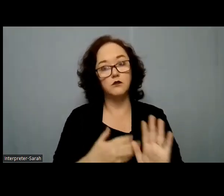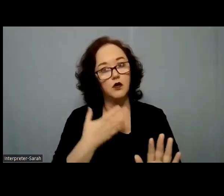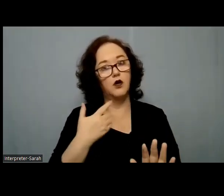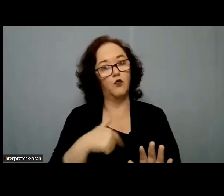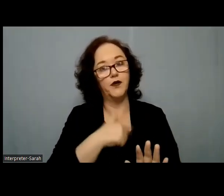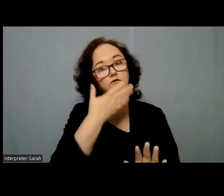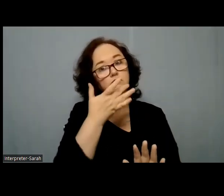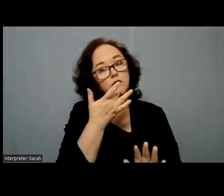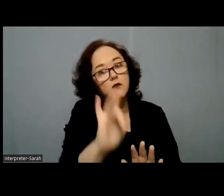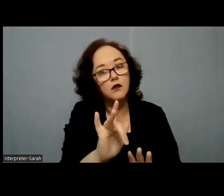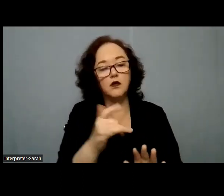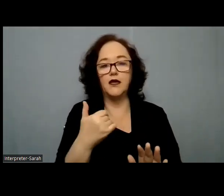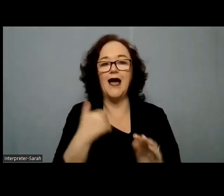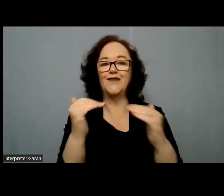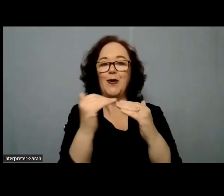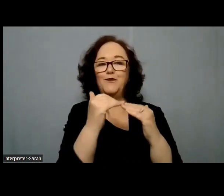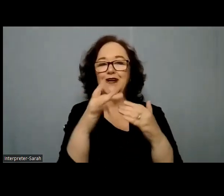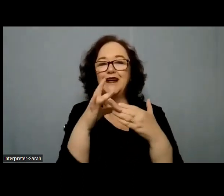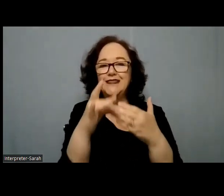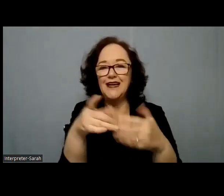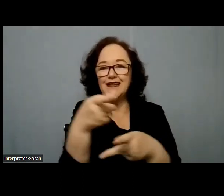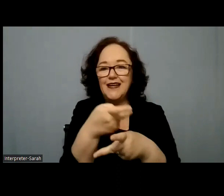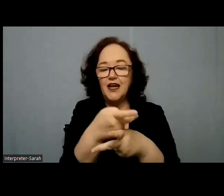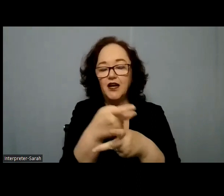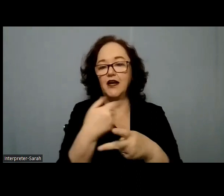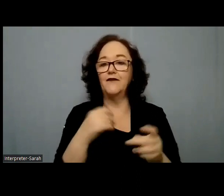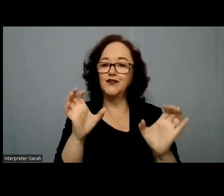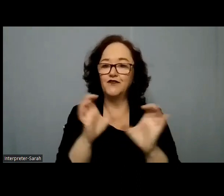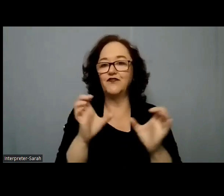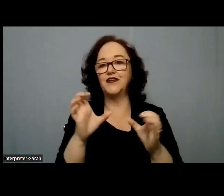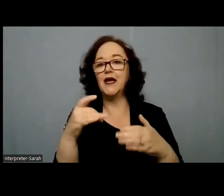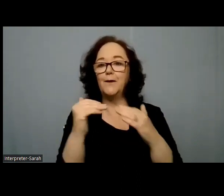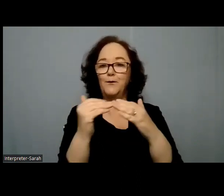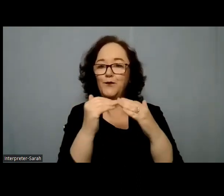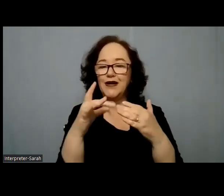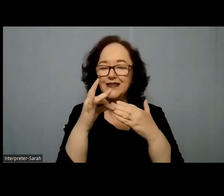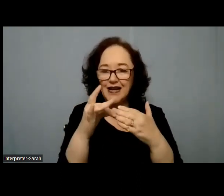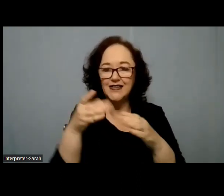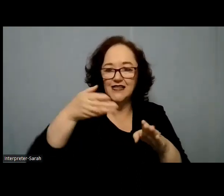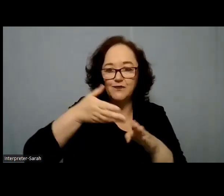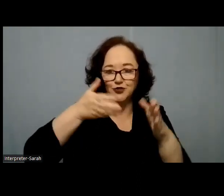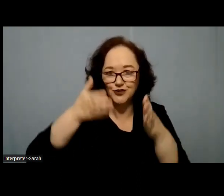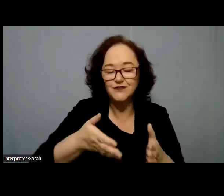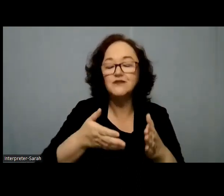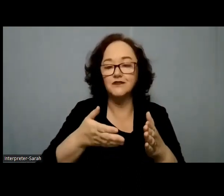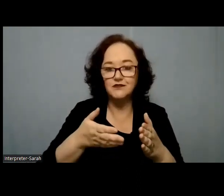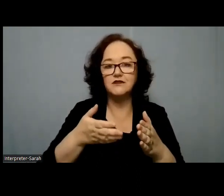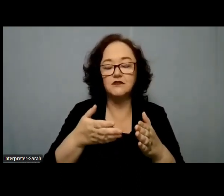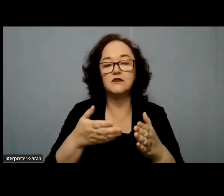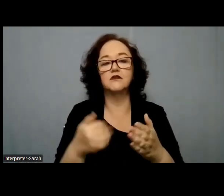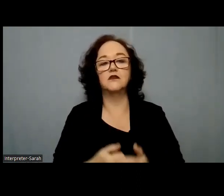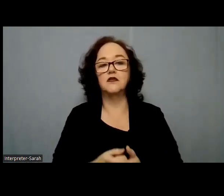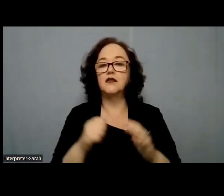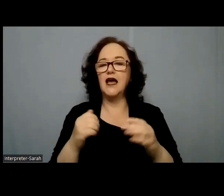care. These include certified peer specialists as well as family partners that may wrap around, giving that lived